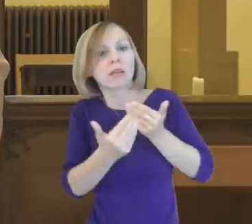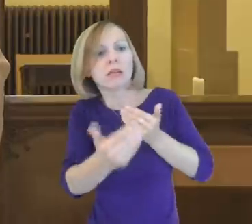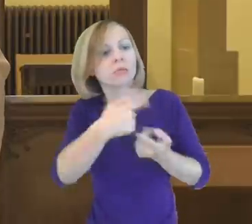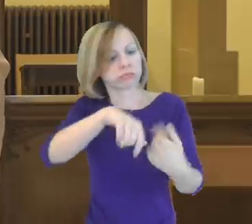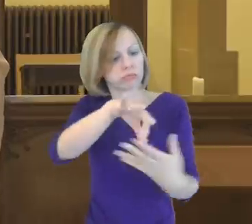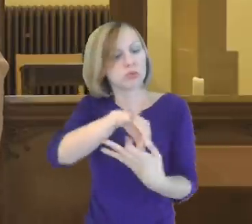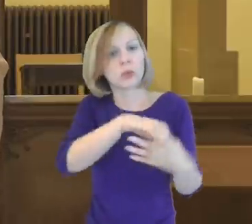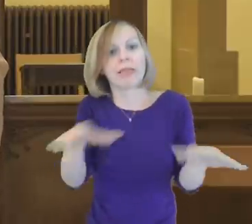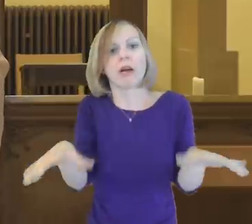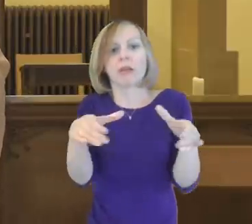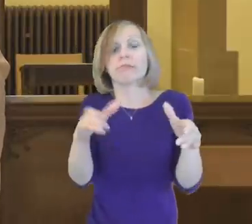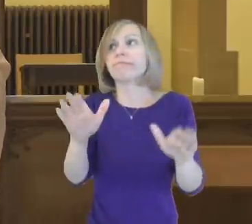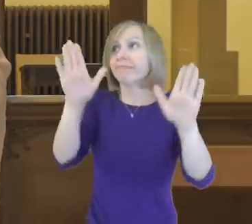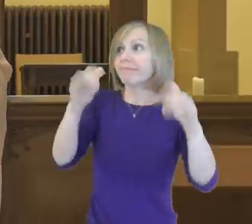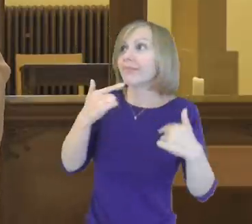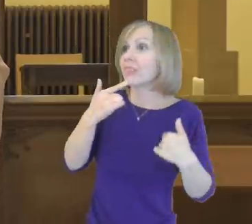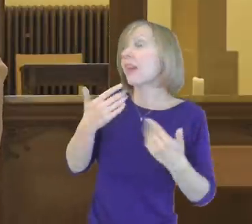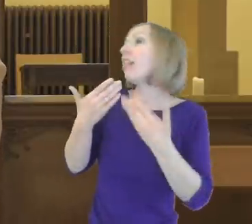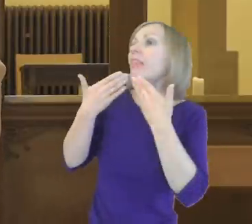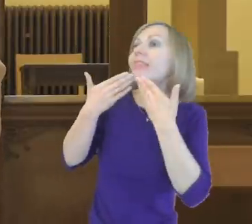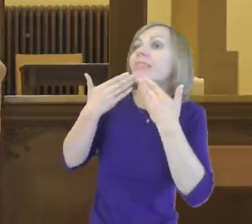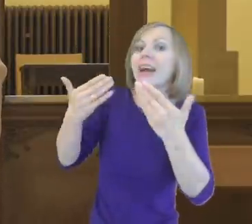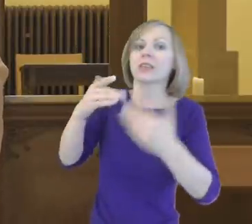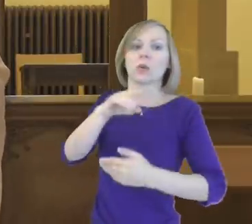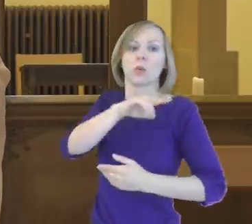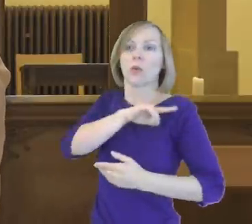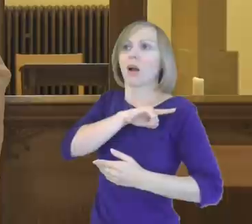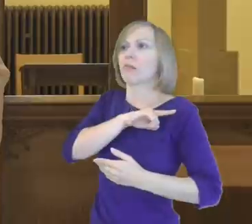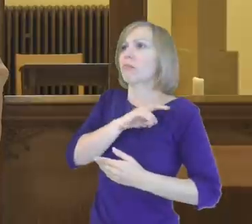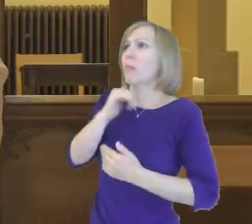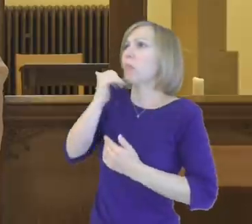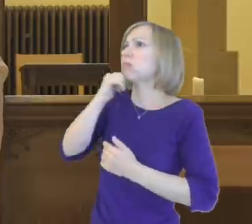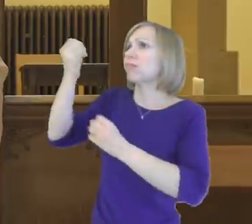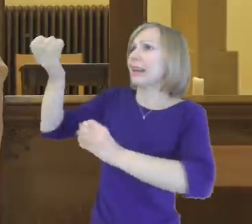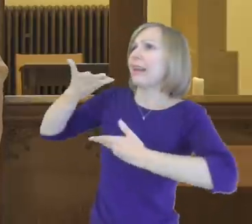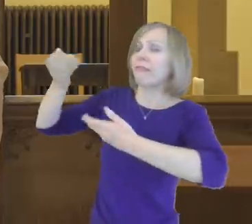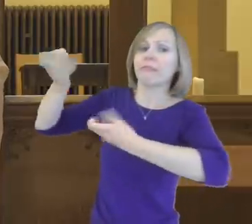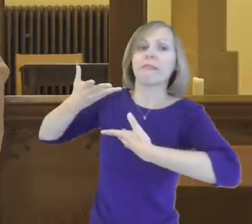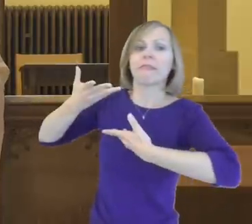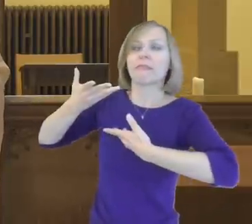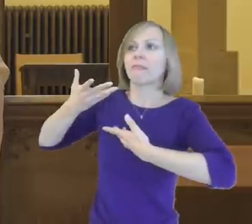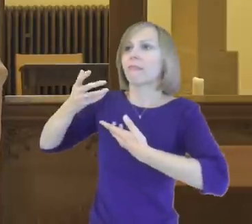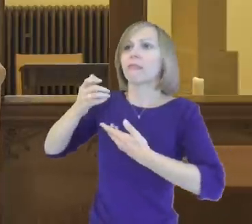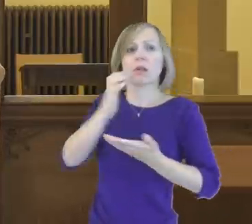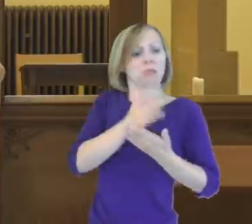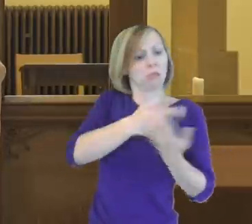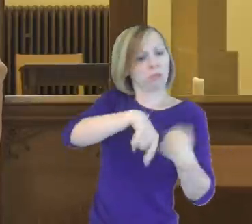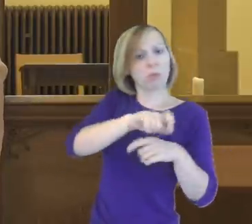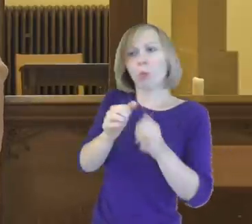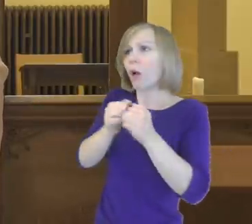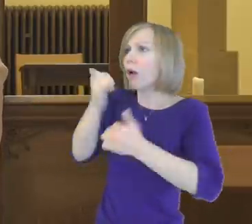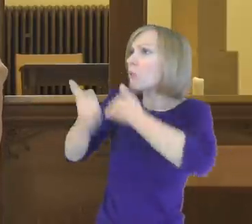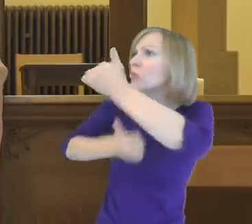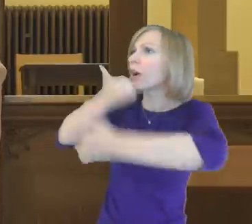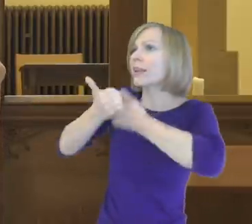we assemble and meet together, to render thanks for the great benefits that we have received at his hands, to set forth his most worthy praise, to